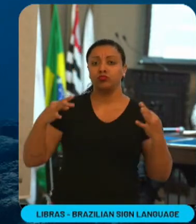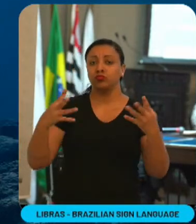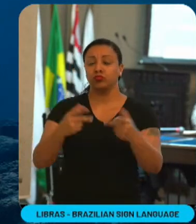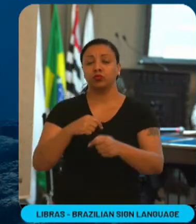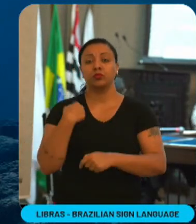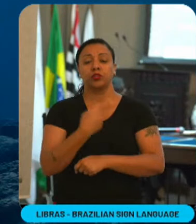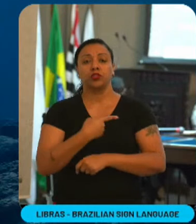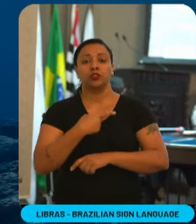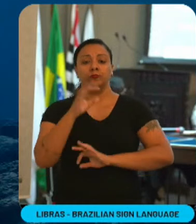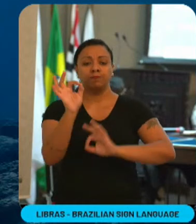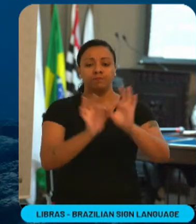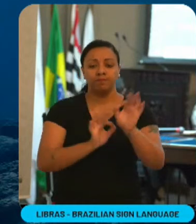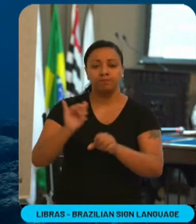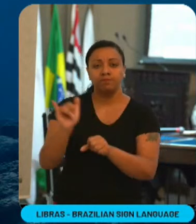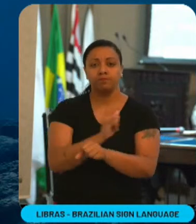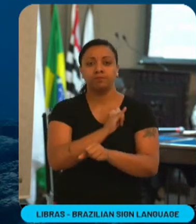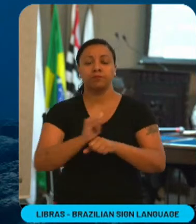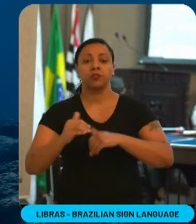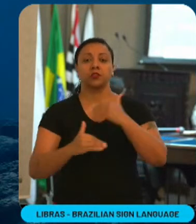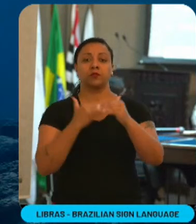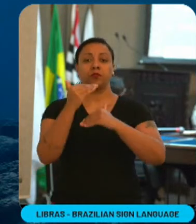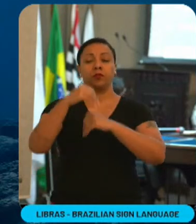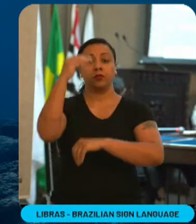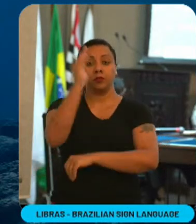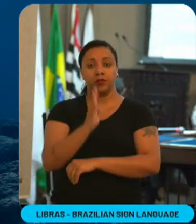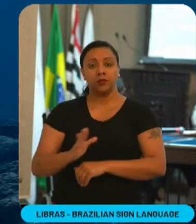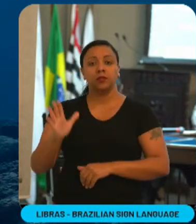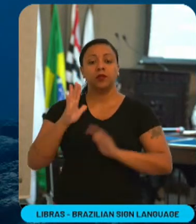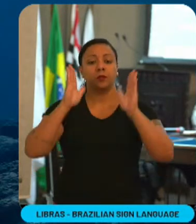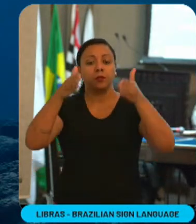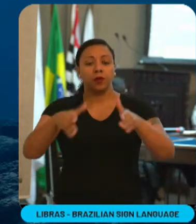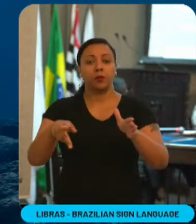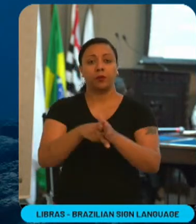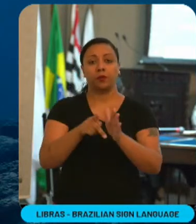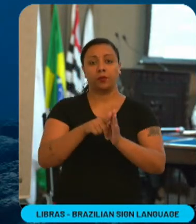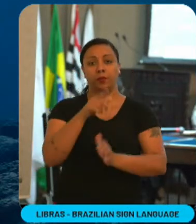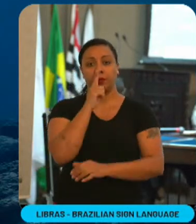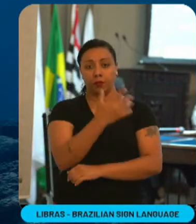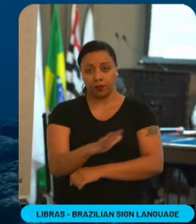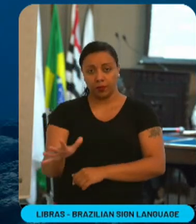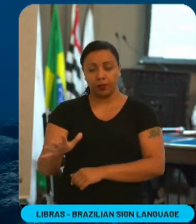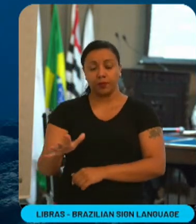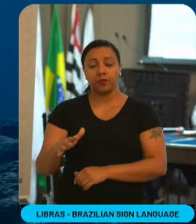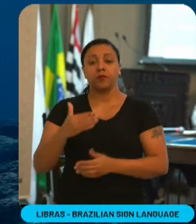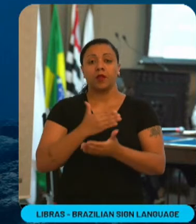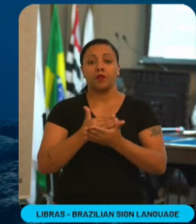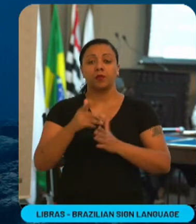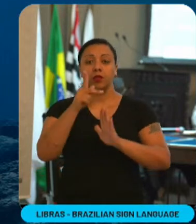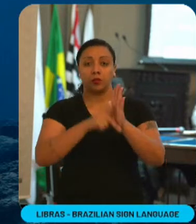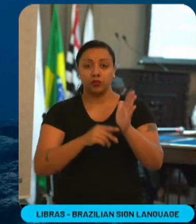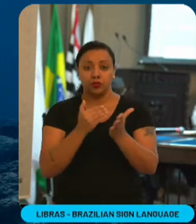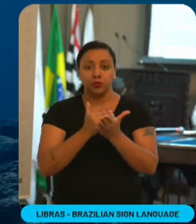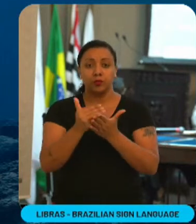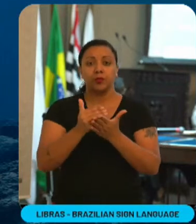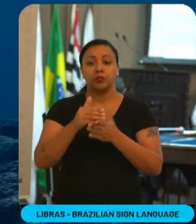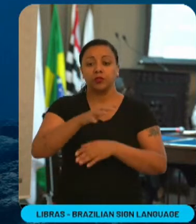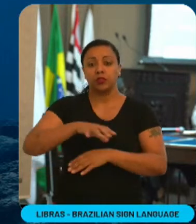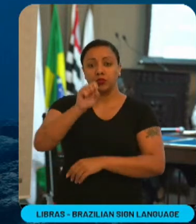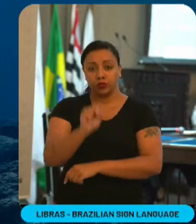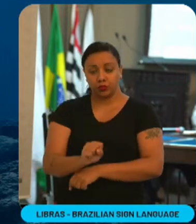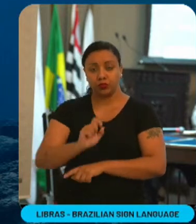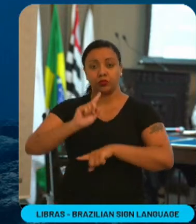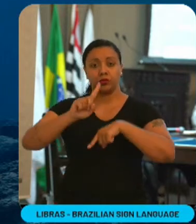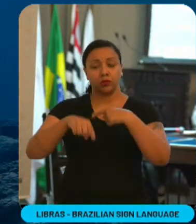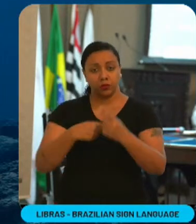So for us to design a strategy of the Brazilian development based on the